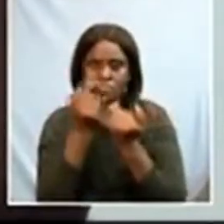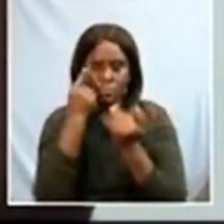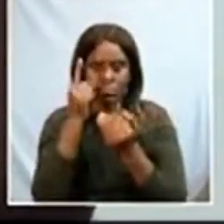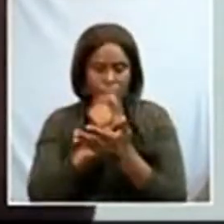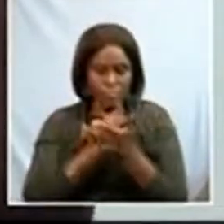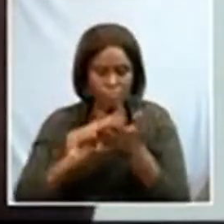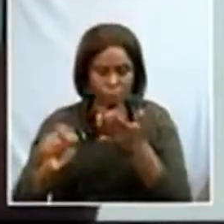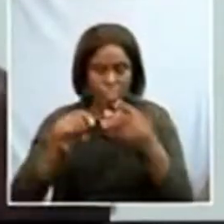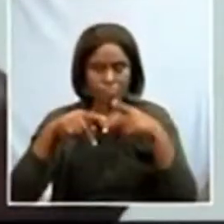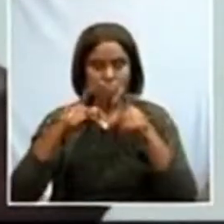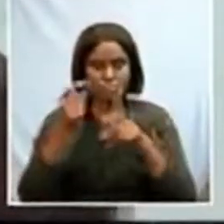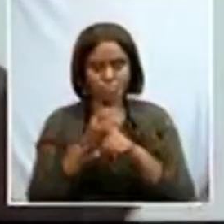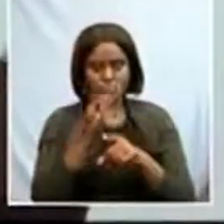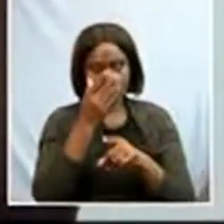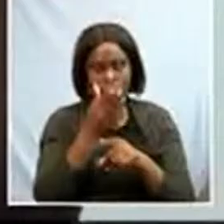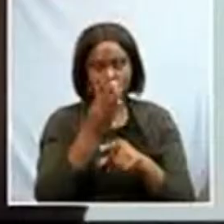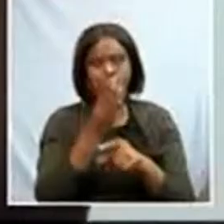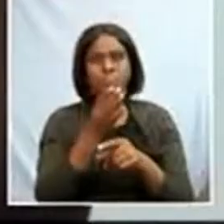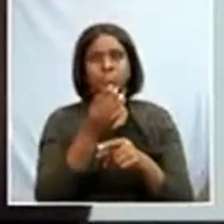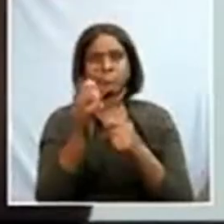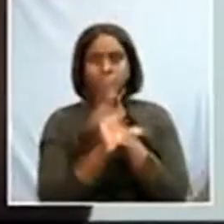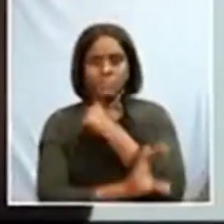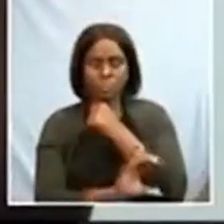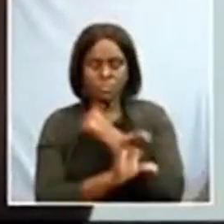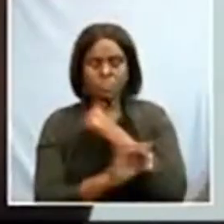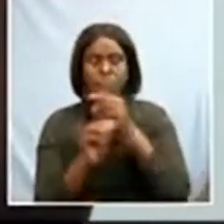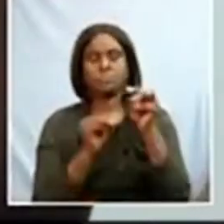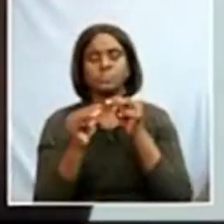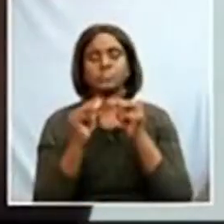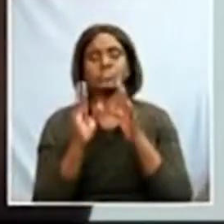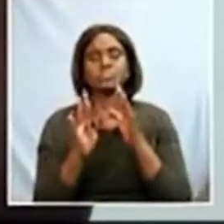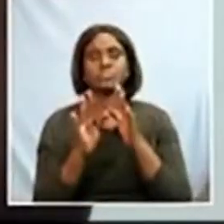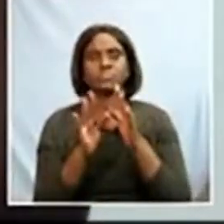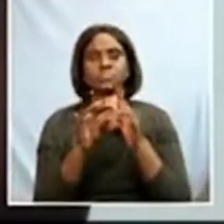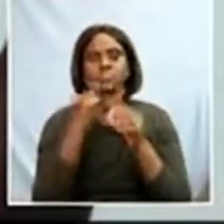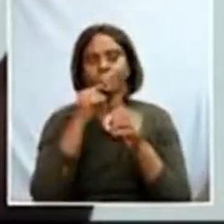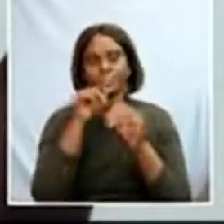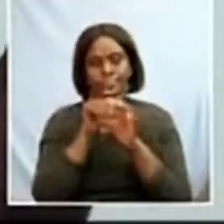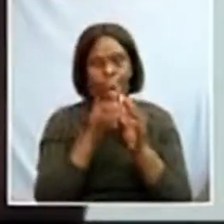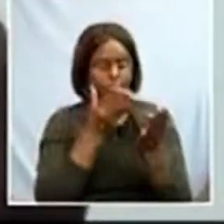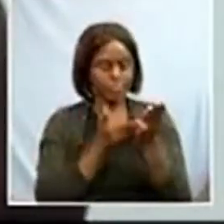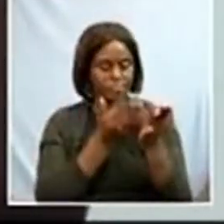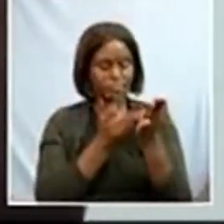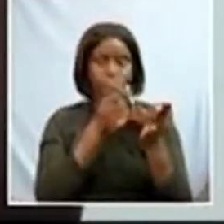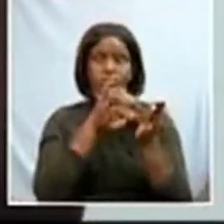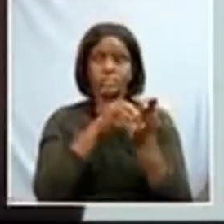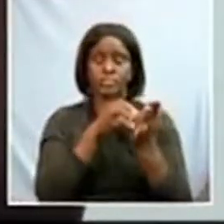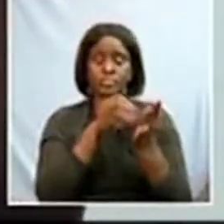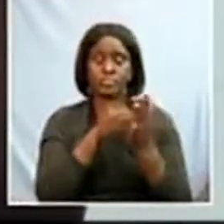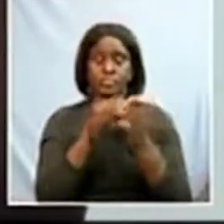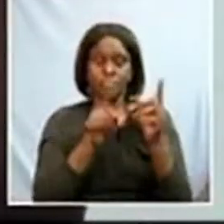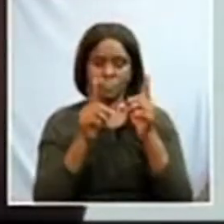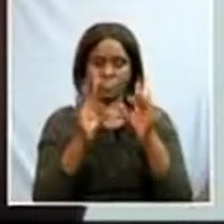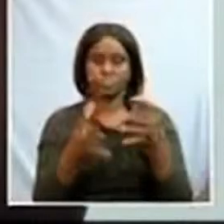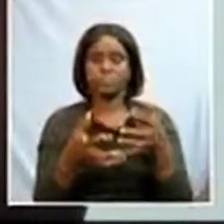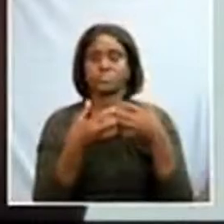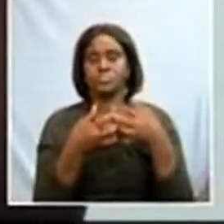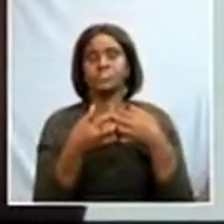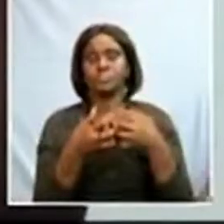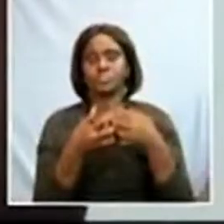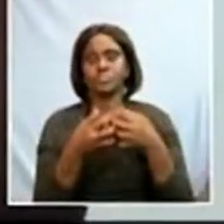written permission from the contract manager, who is in this case the director